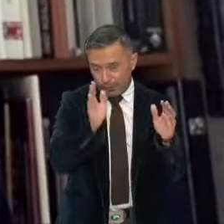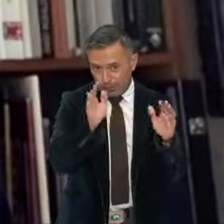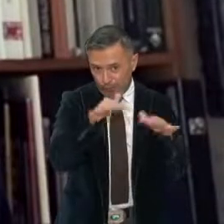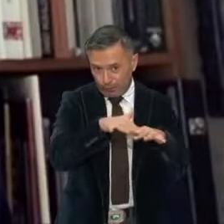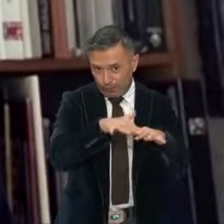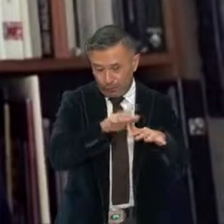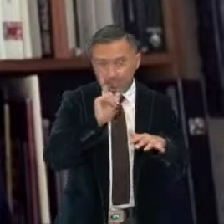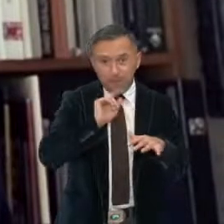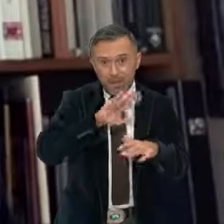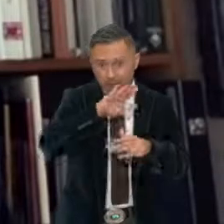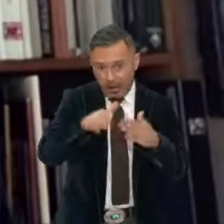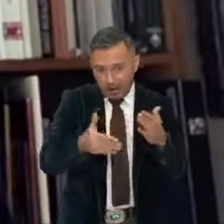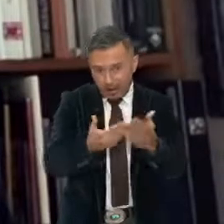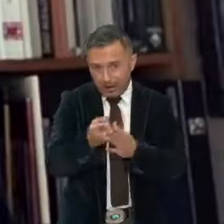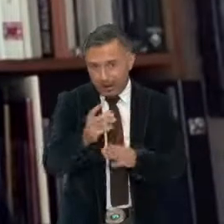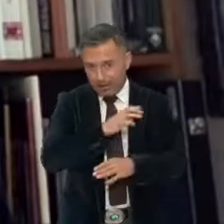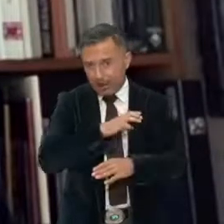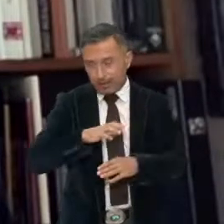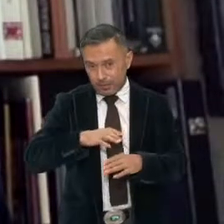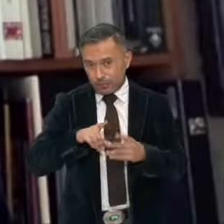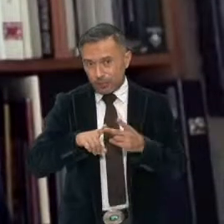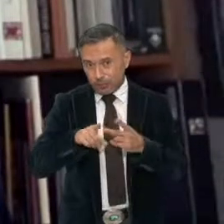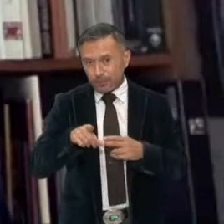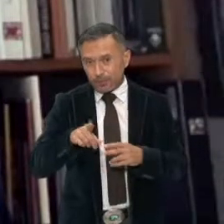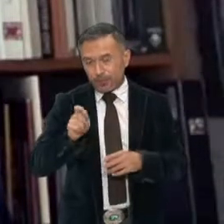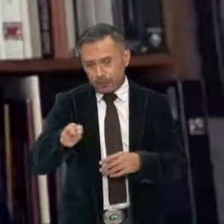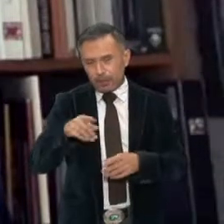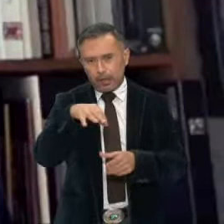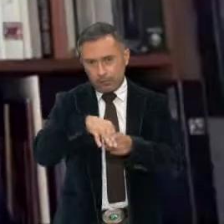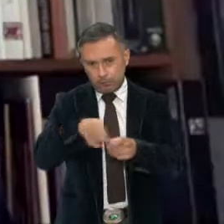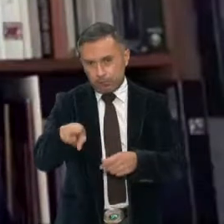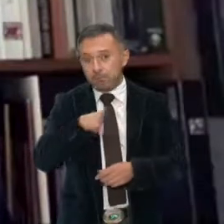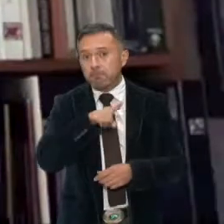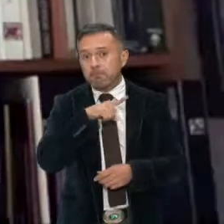October 19, the next day of the electoral process.